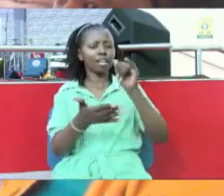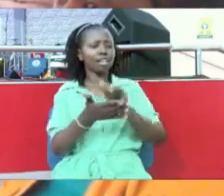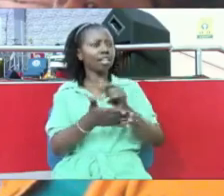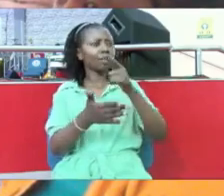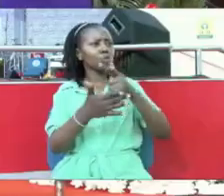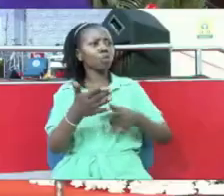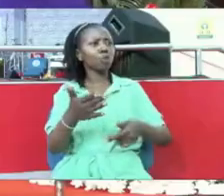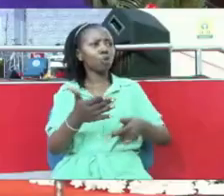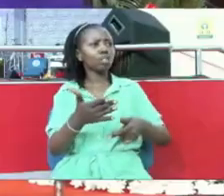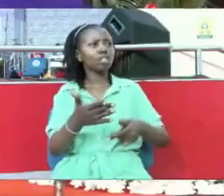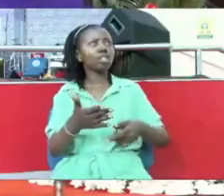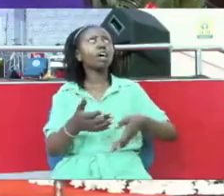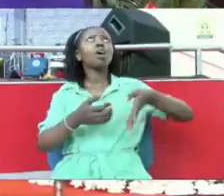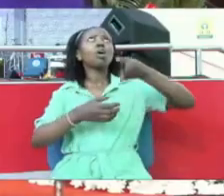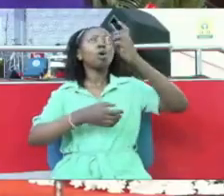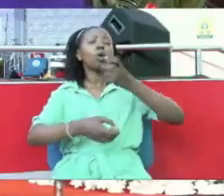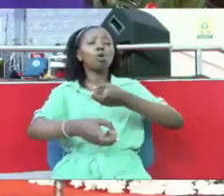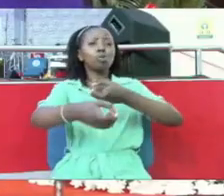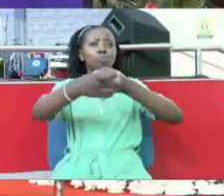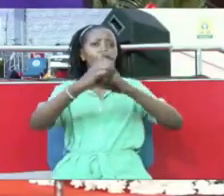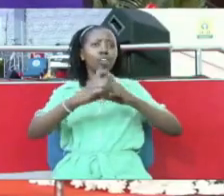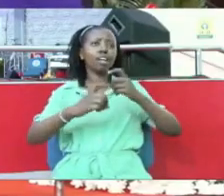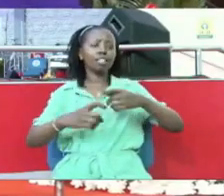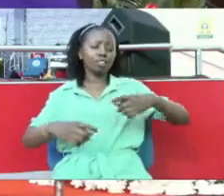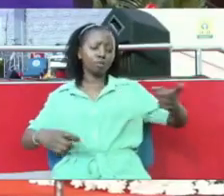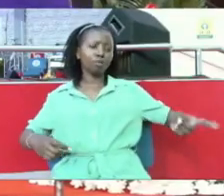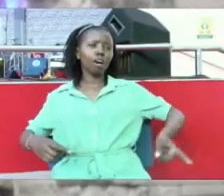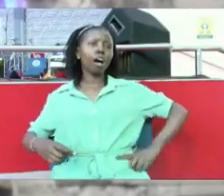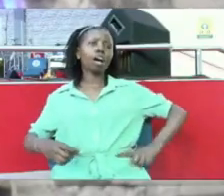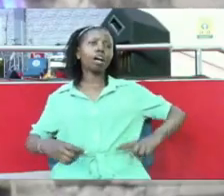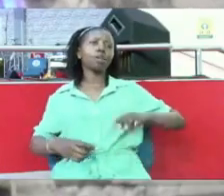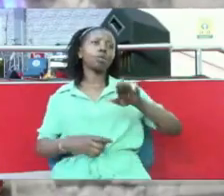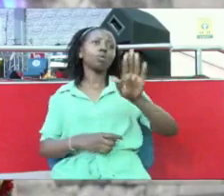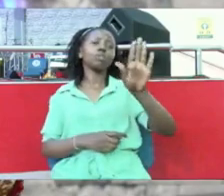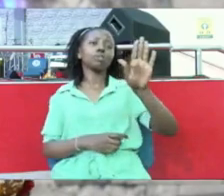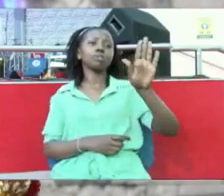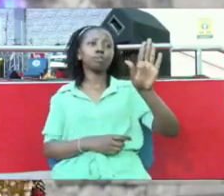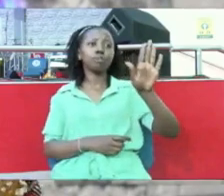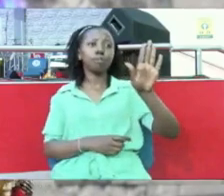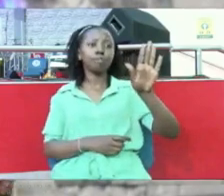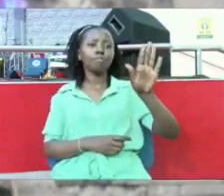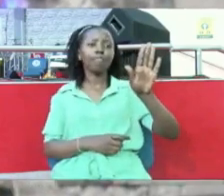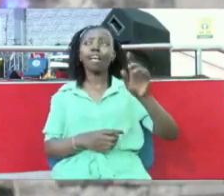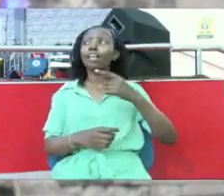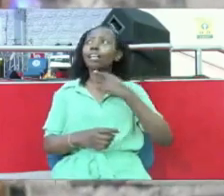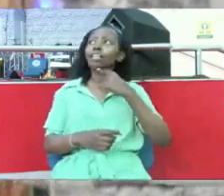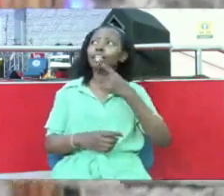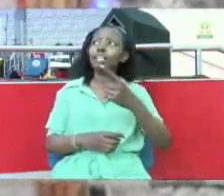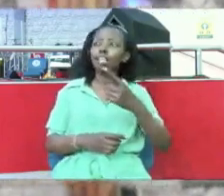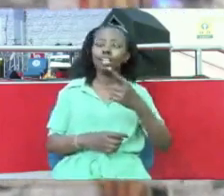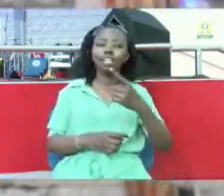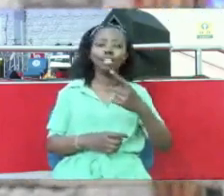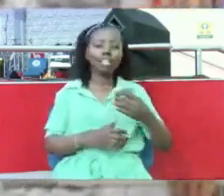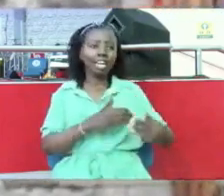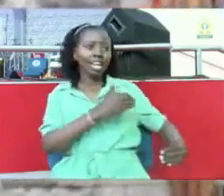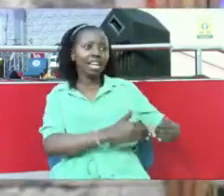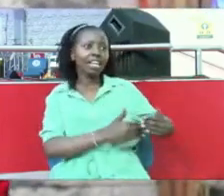provides for your hunger. Hiyo ndio itaweza kukutana na kutuliza njaa yako. And then it says besides the